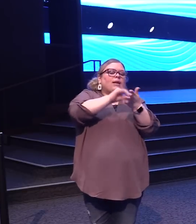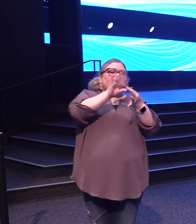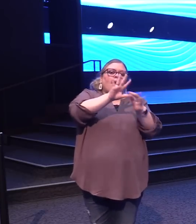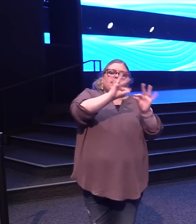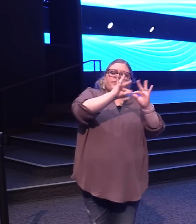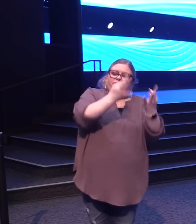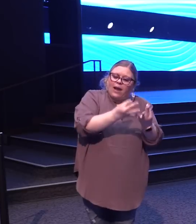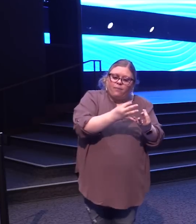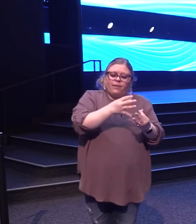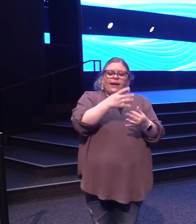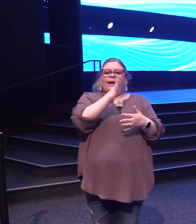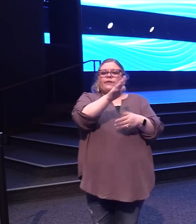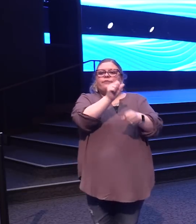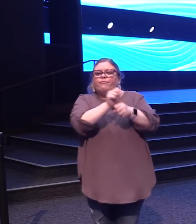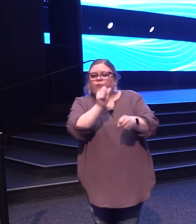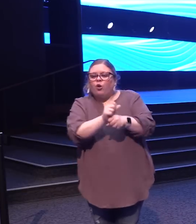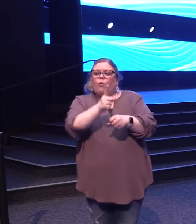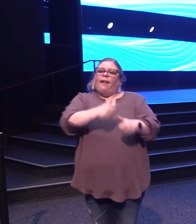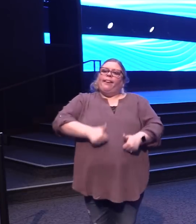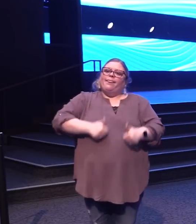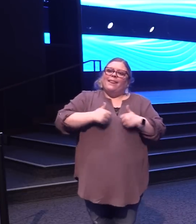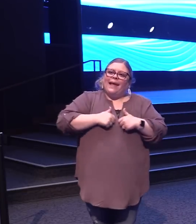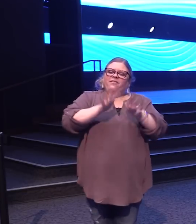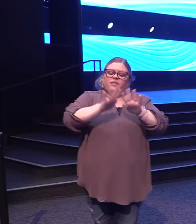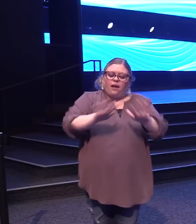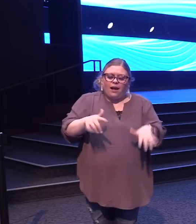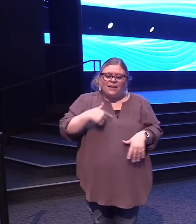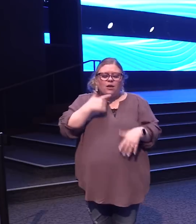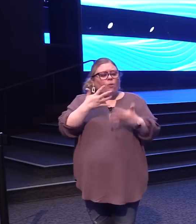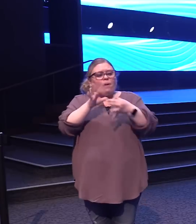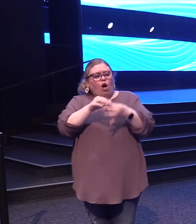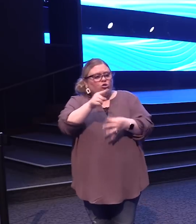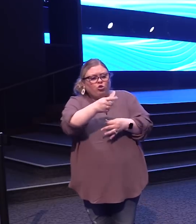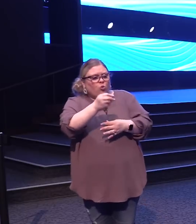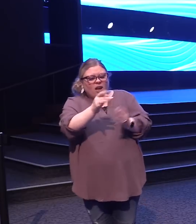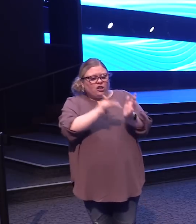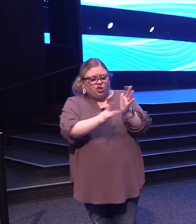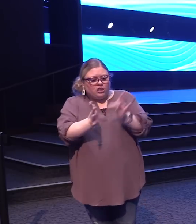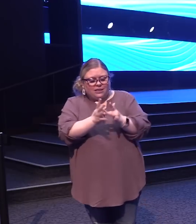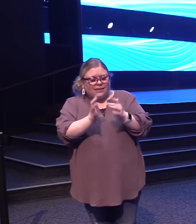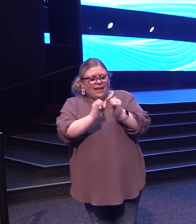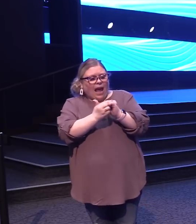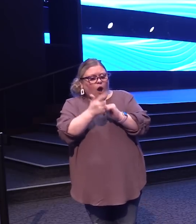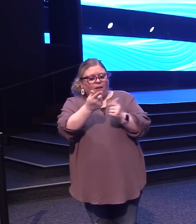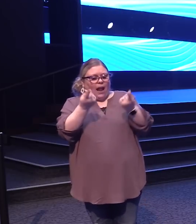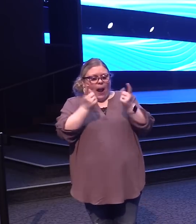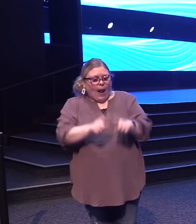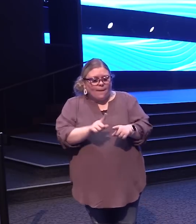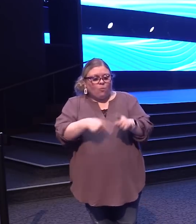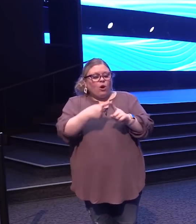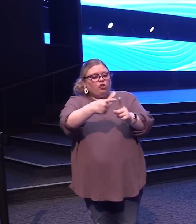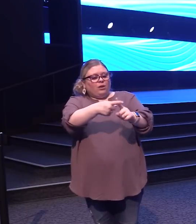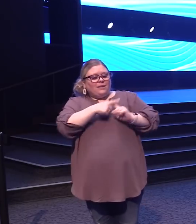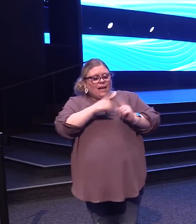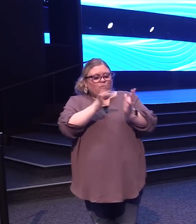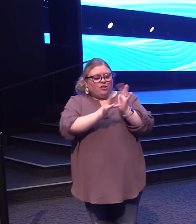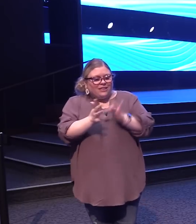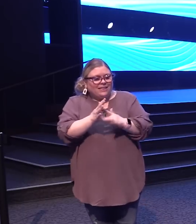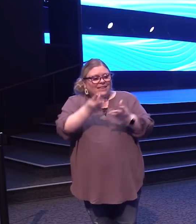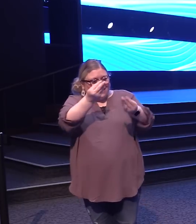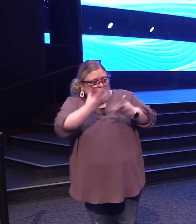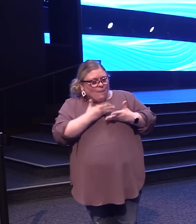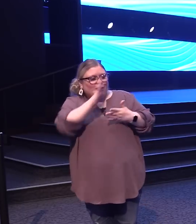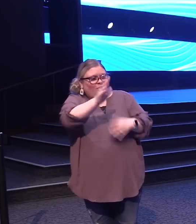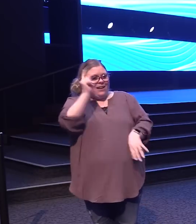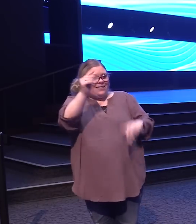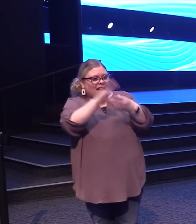his whereabouts, his job. And then I said, okay, so what about you and Jesus? How did that come about? When did you accept Christ? Tell